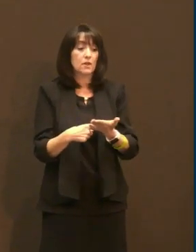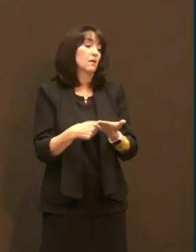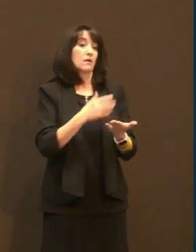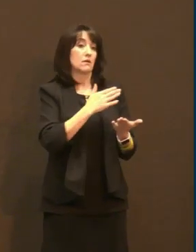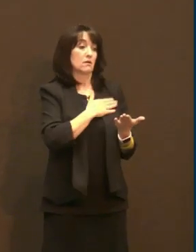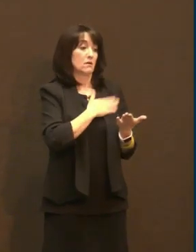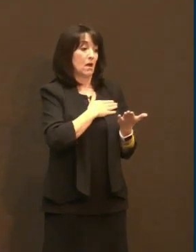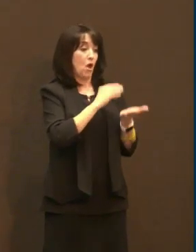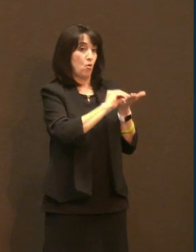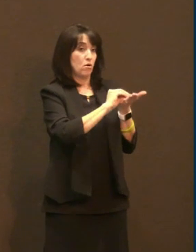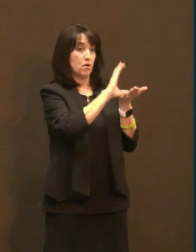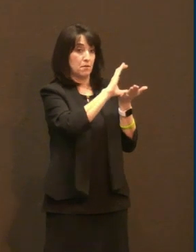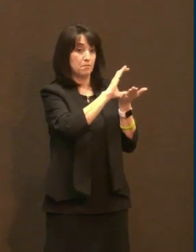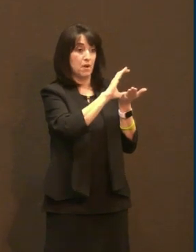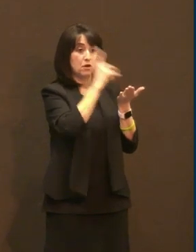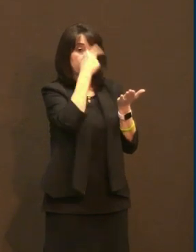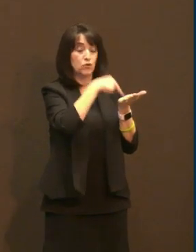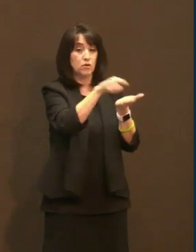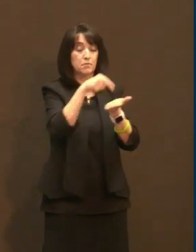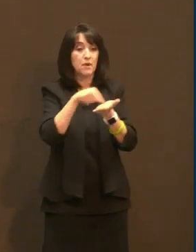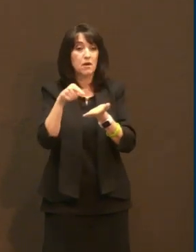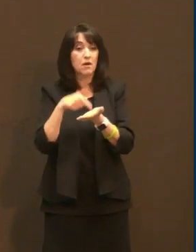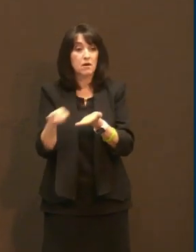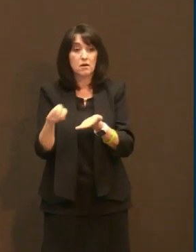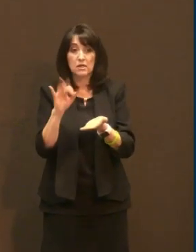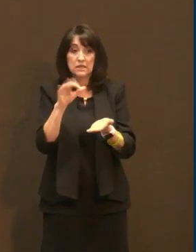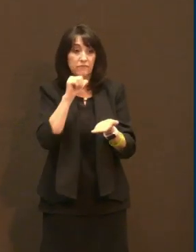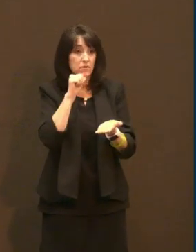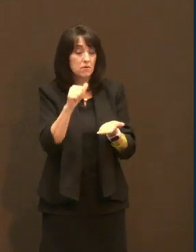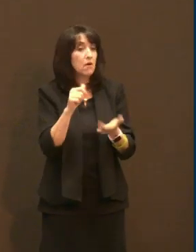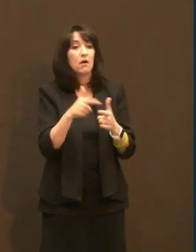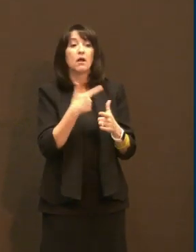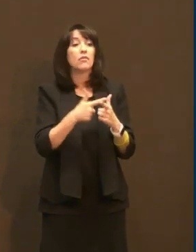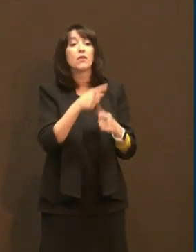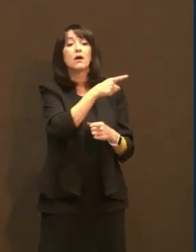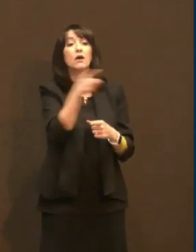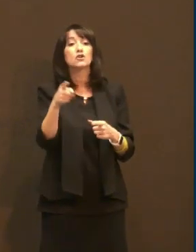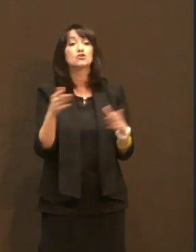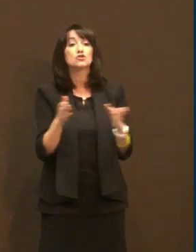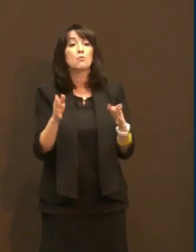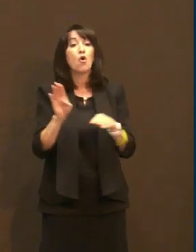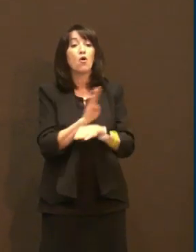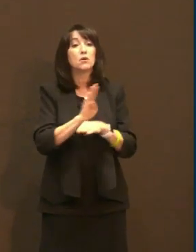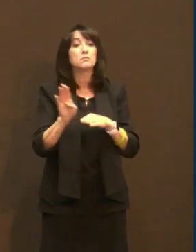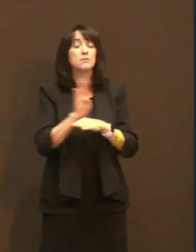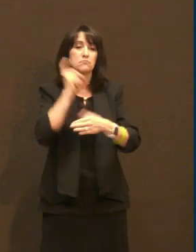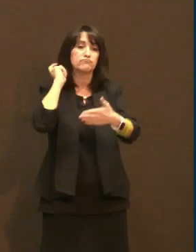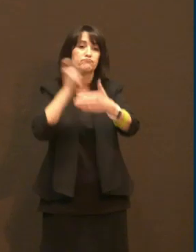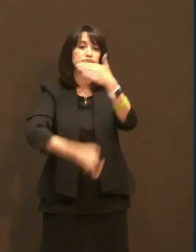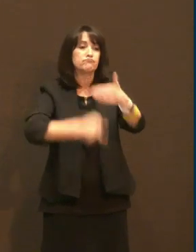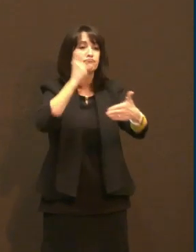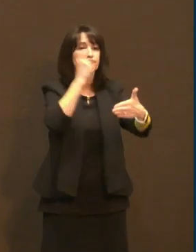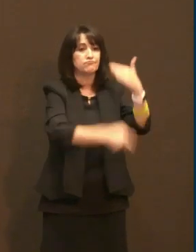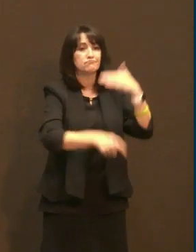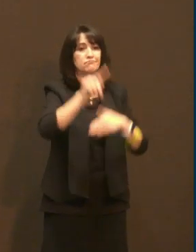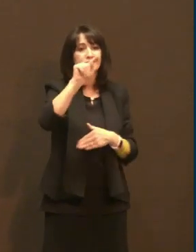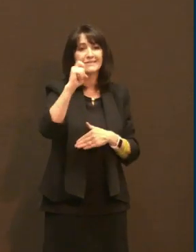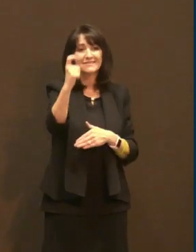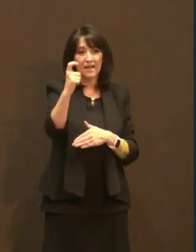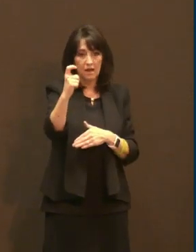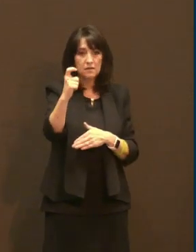some way, then all the businesses and small businesses would have to pay a much higher tax to replenish the money at a